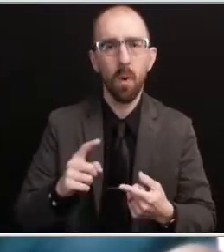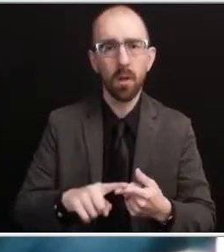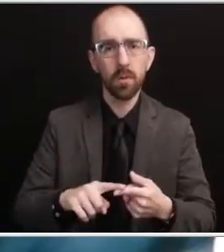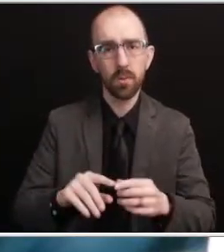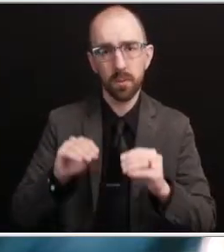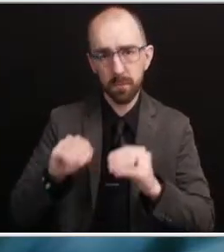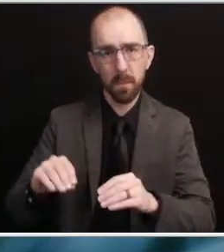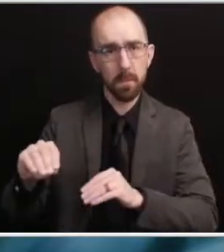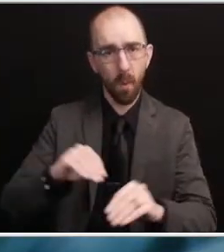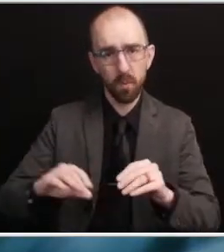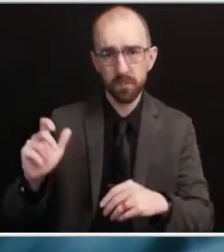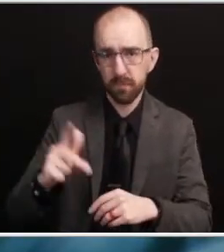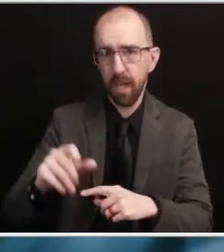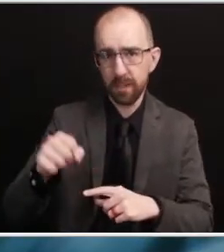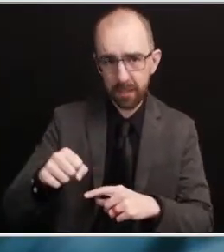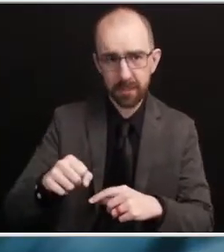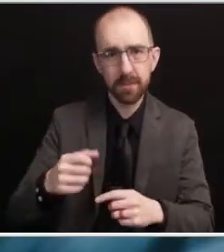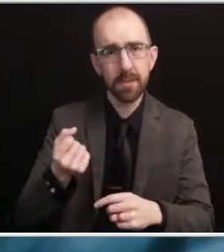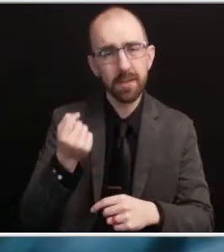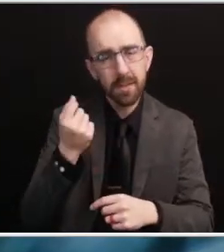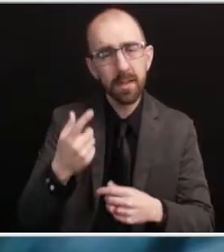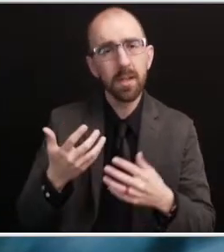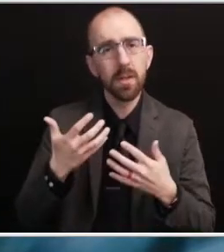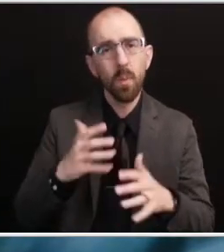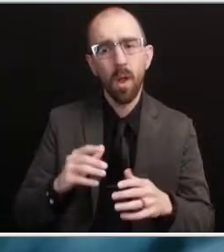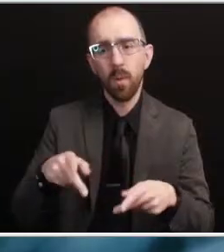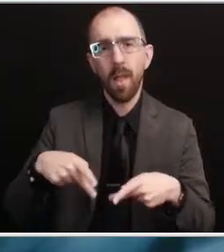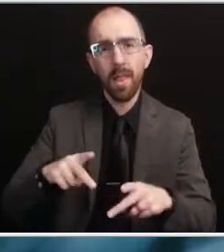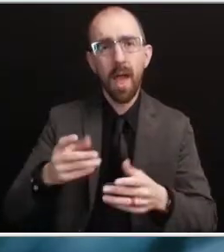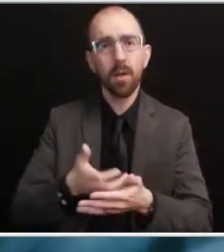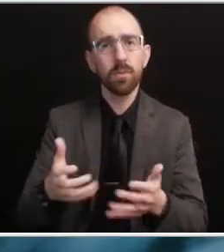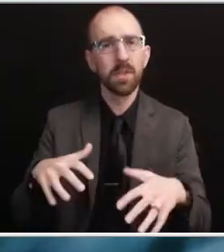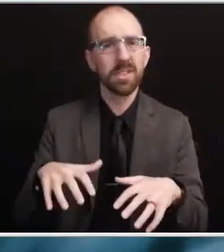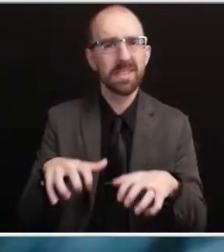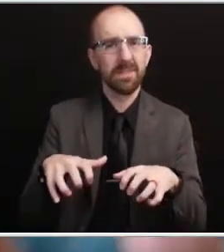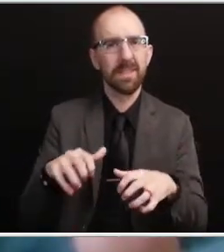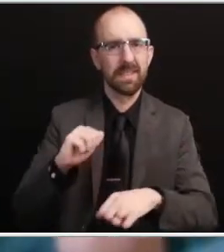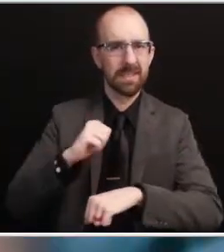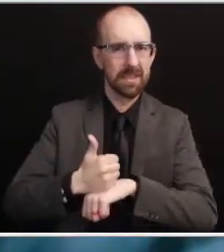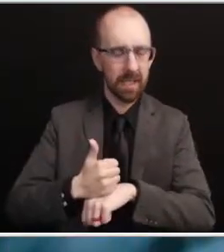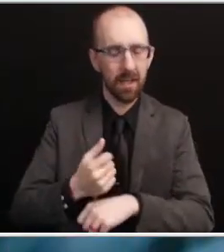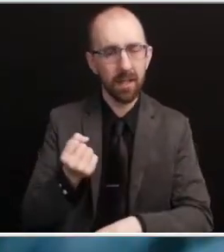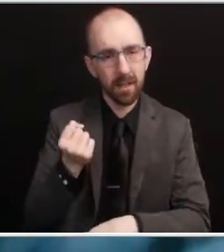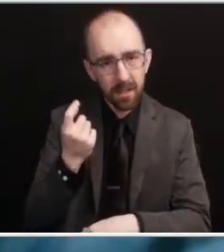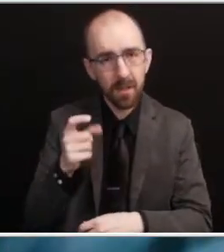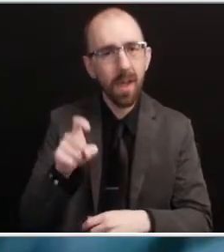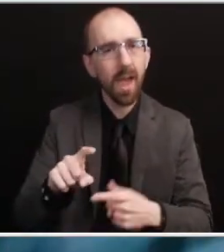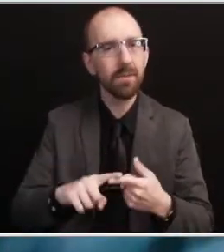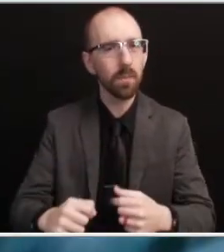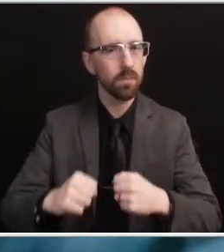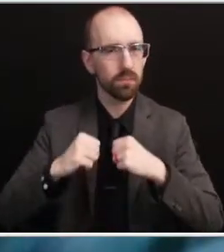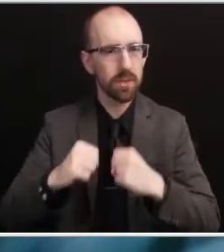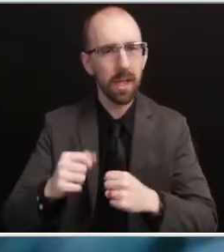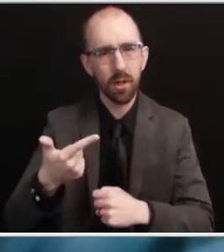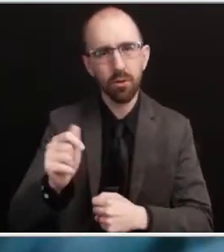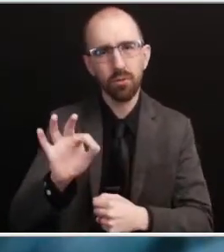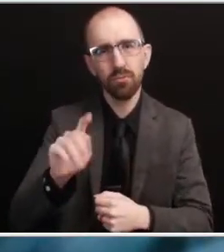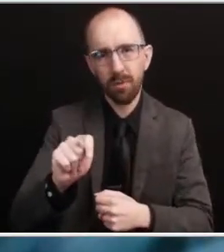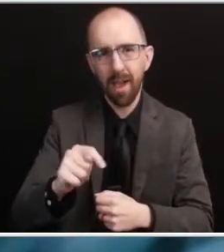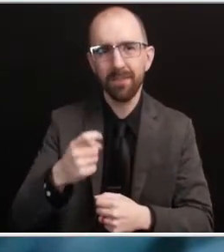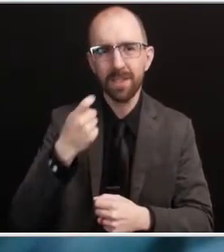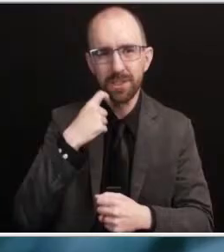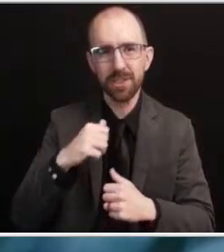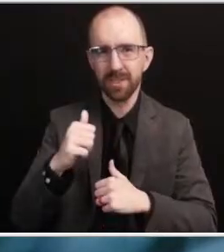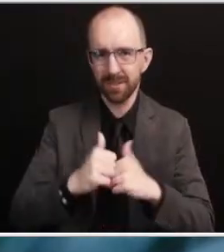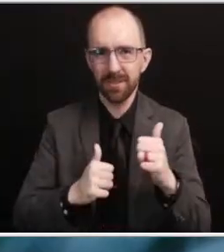motion without allowing too much stiffness to set in. However, we have to protect the graft that was just